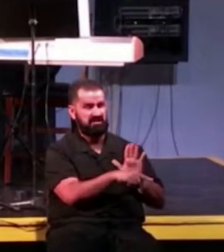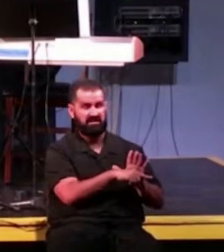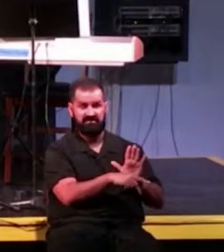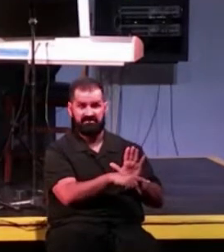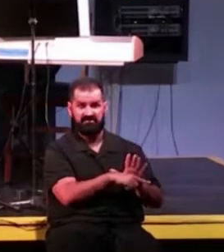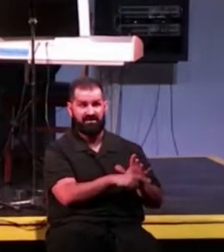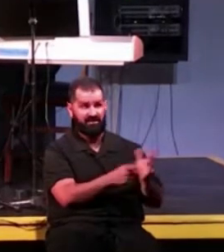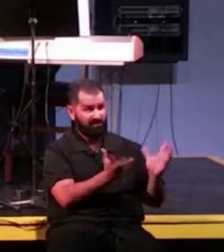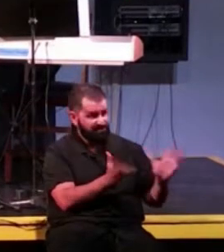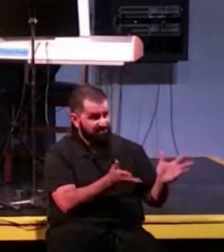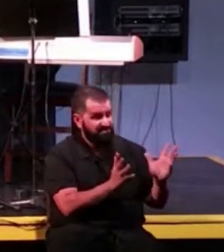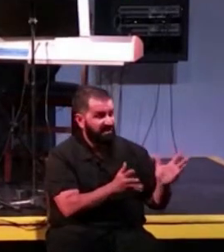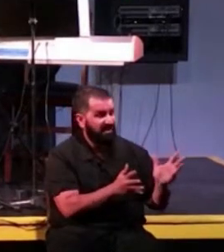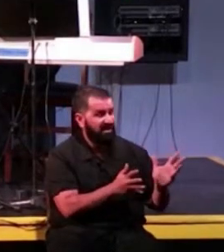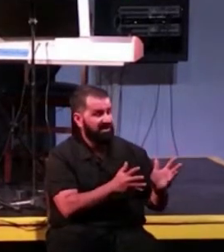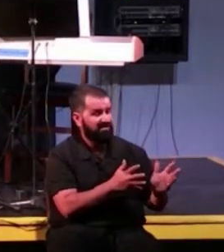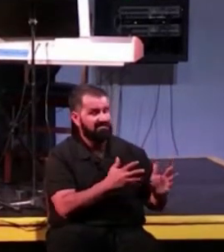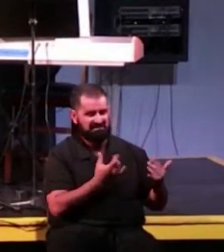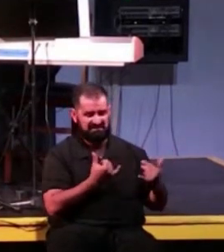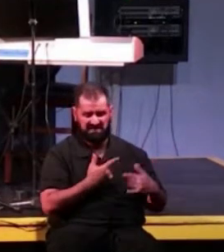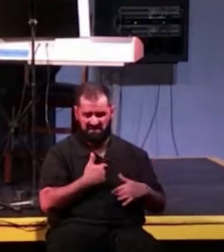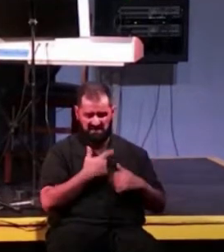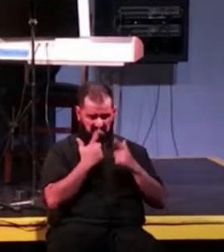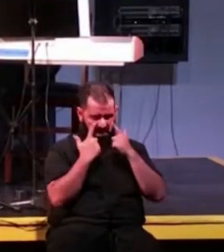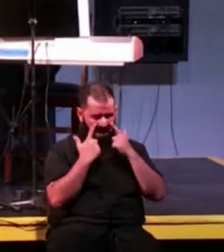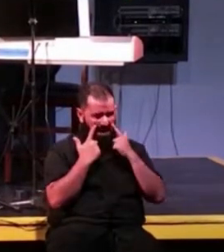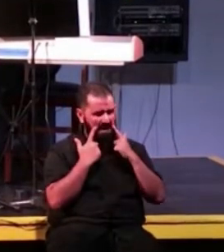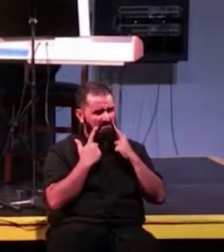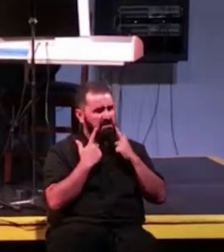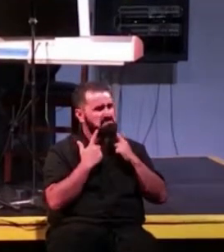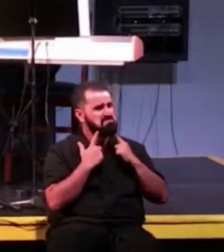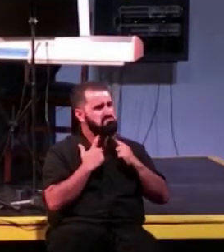that after talking to her, now you're crying.